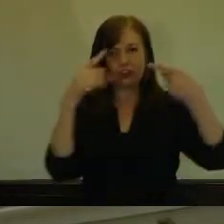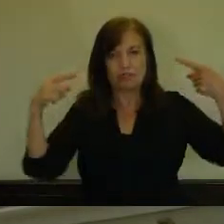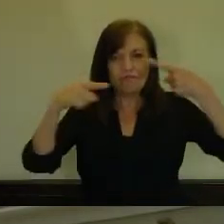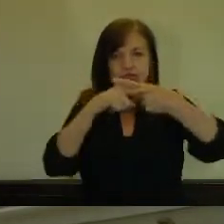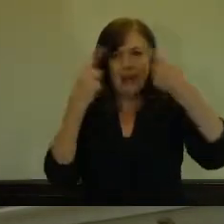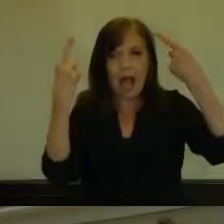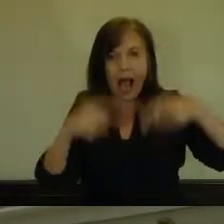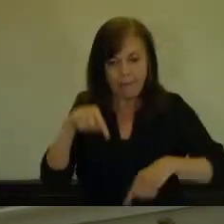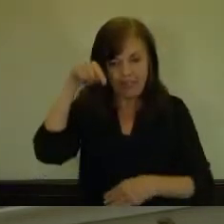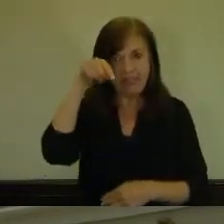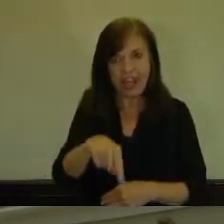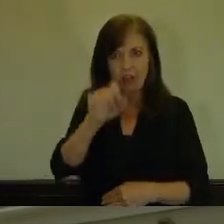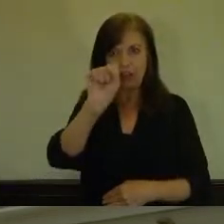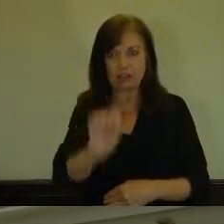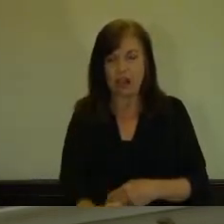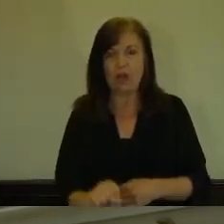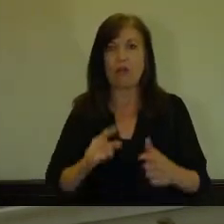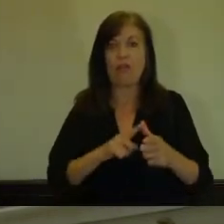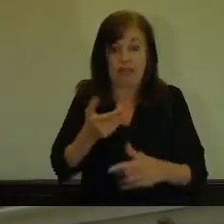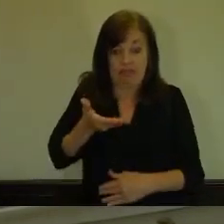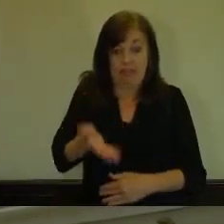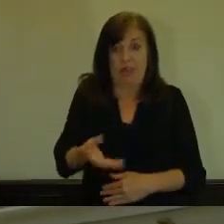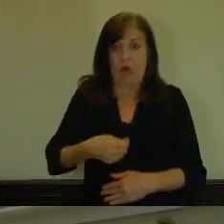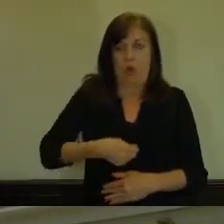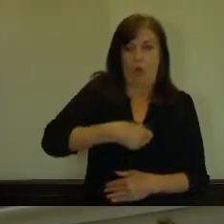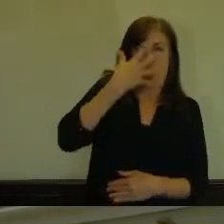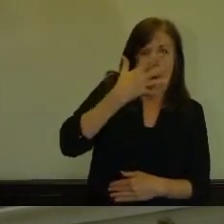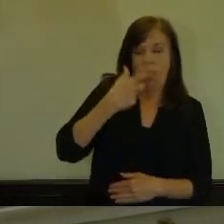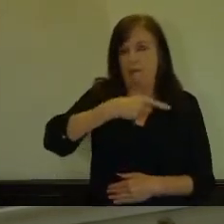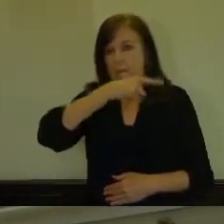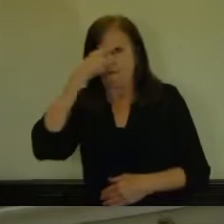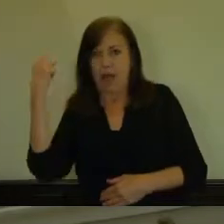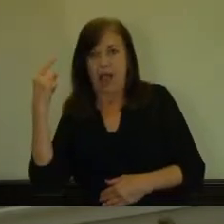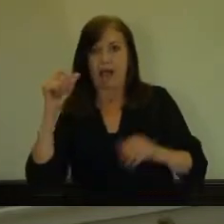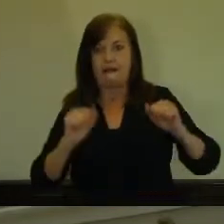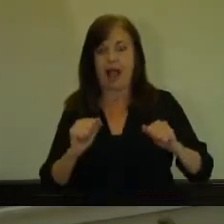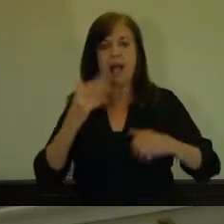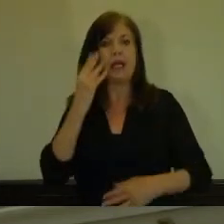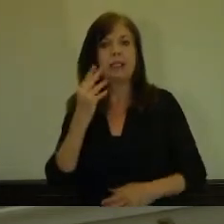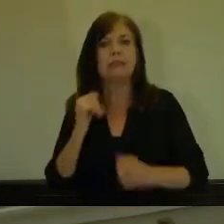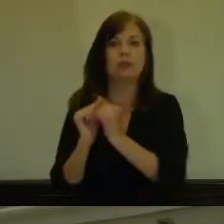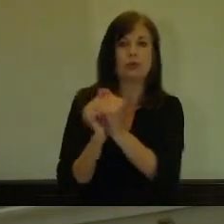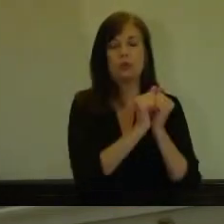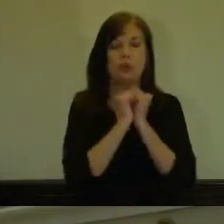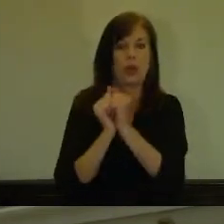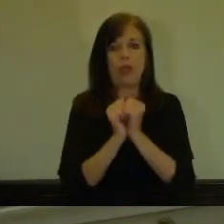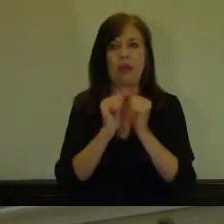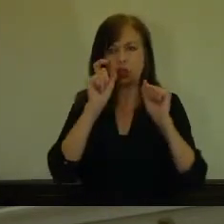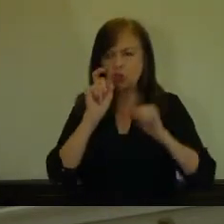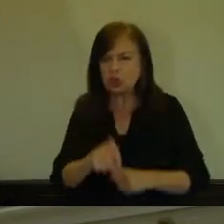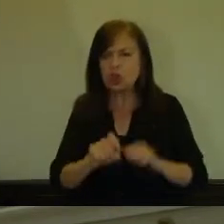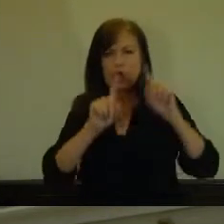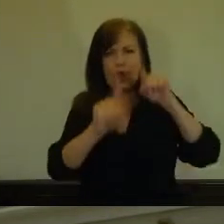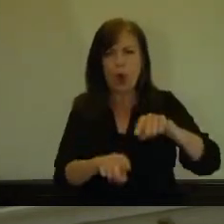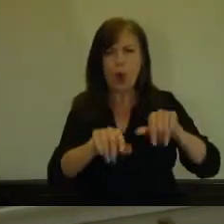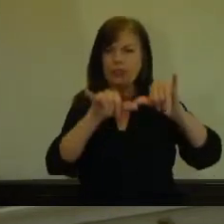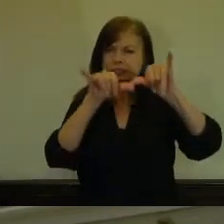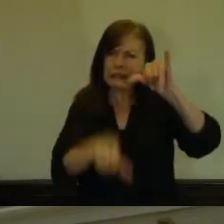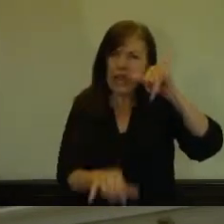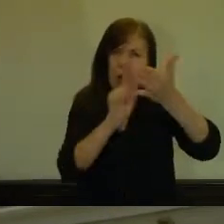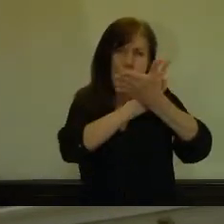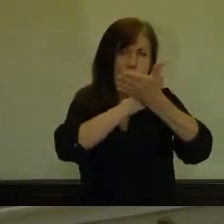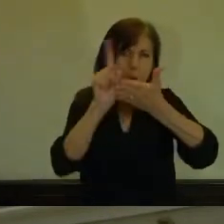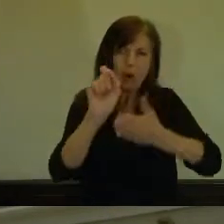and white people could feel the impact of racism together. We could spend a week together, go to historic